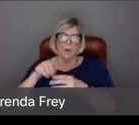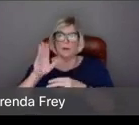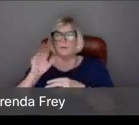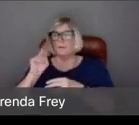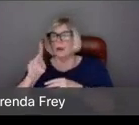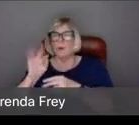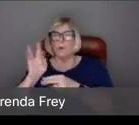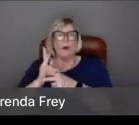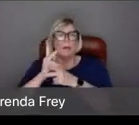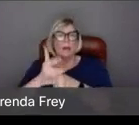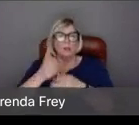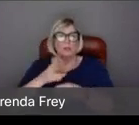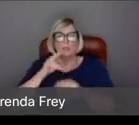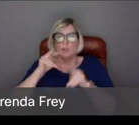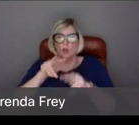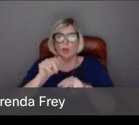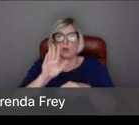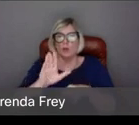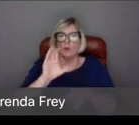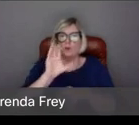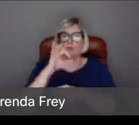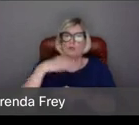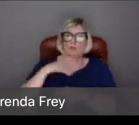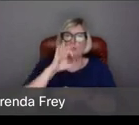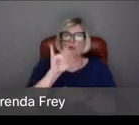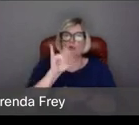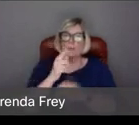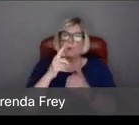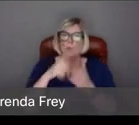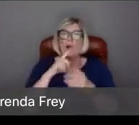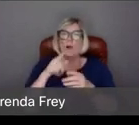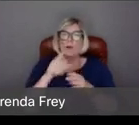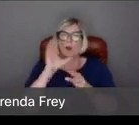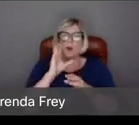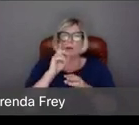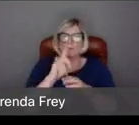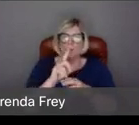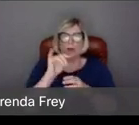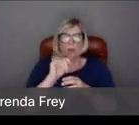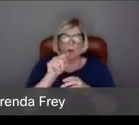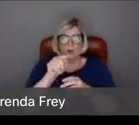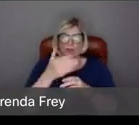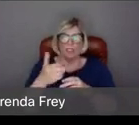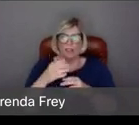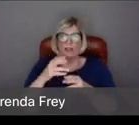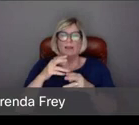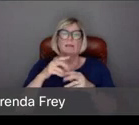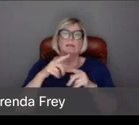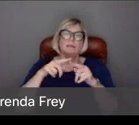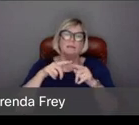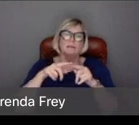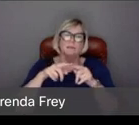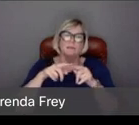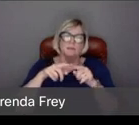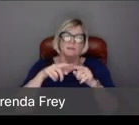your credit, what are they looking for? And these things kind of determine the weight that the lender would probably